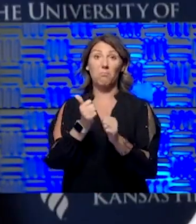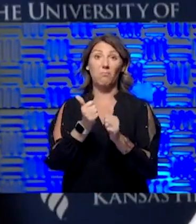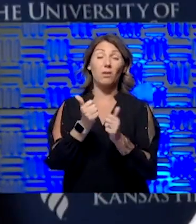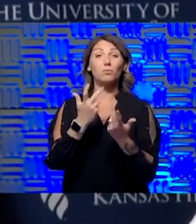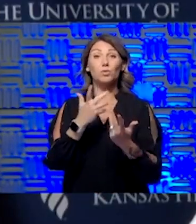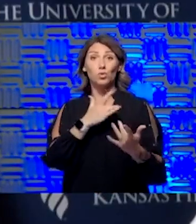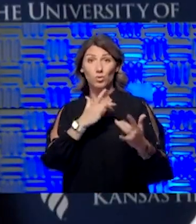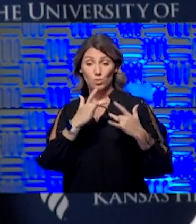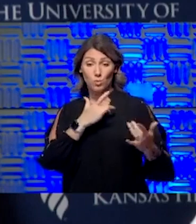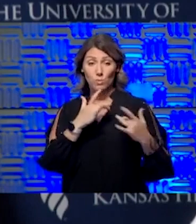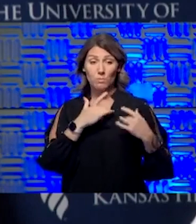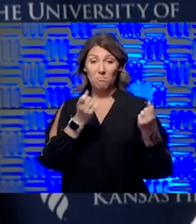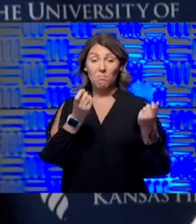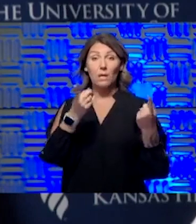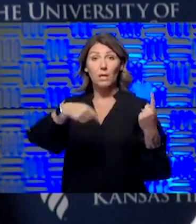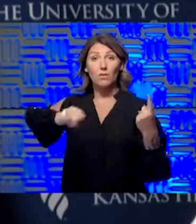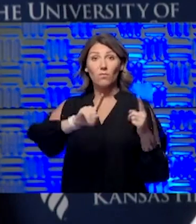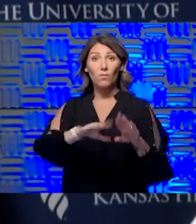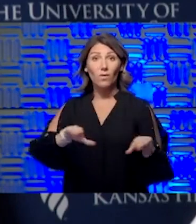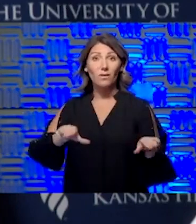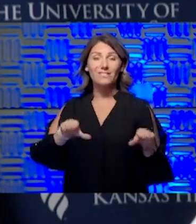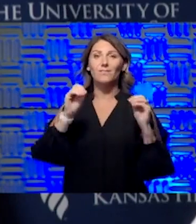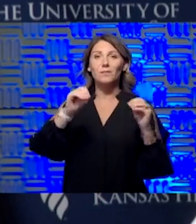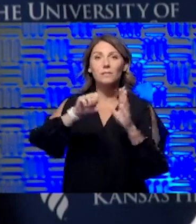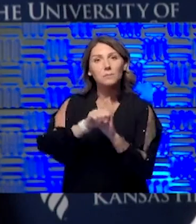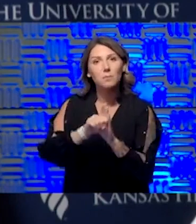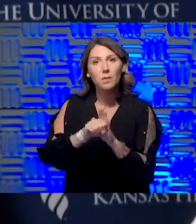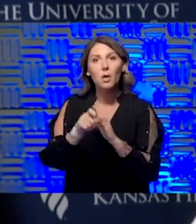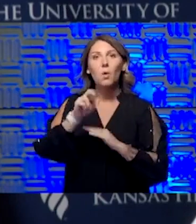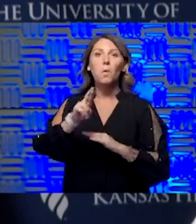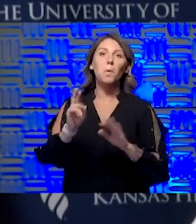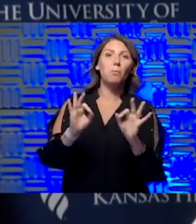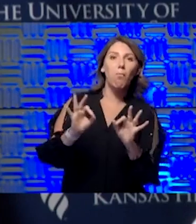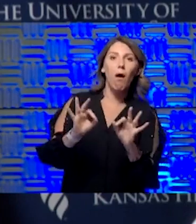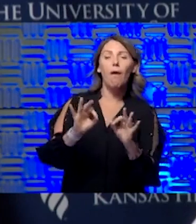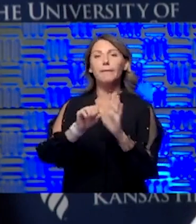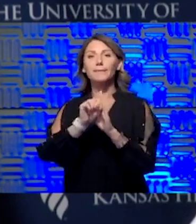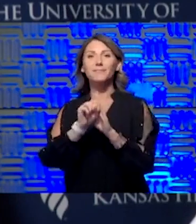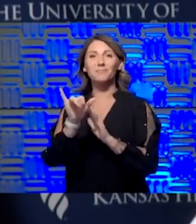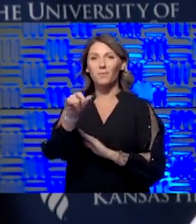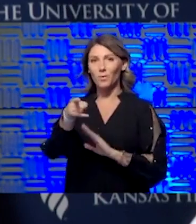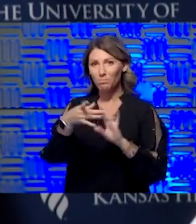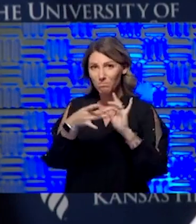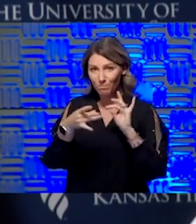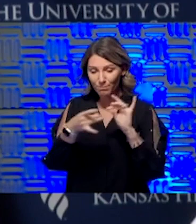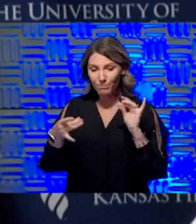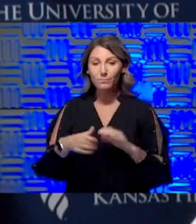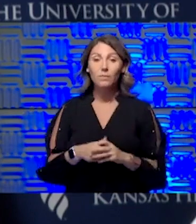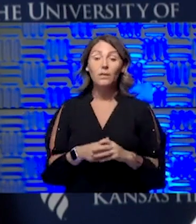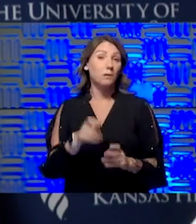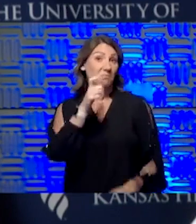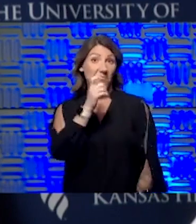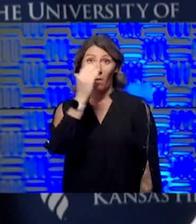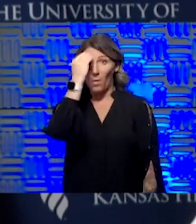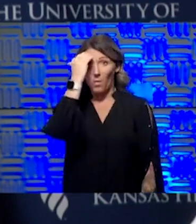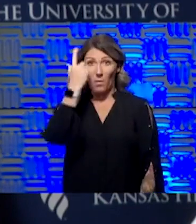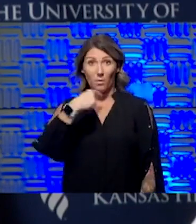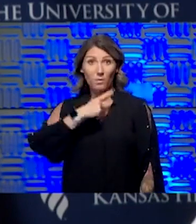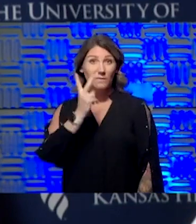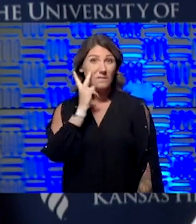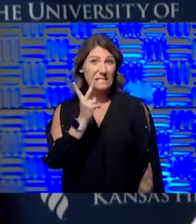numbers particularly. I can say, and we have stated before, that this infection will affect people of all